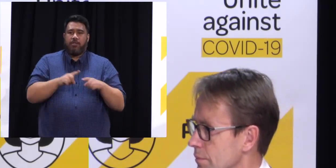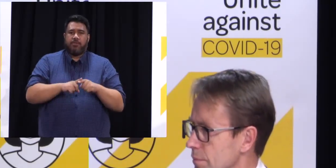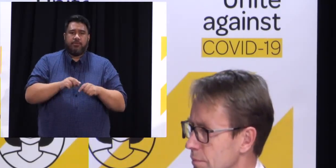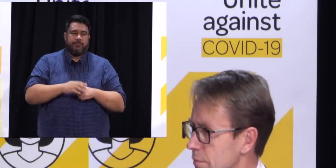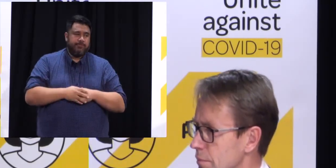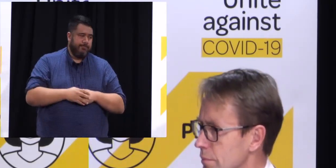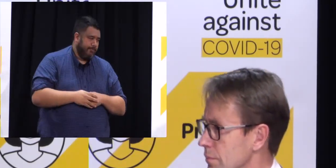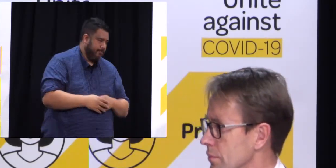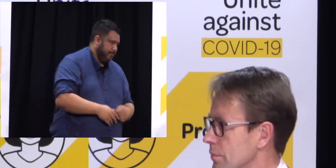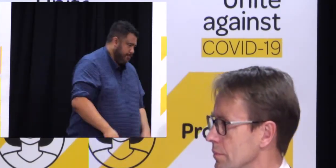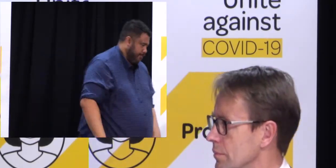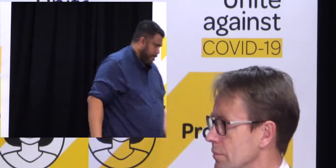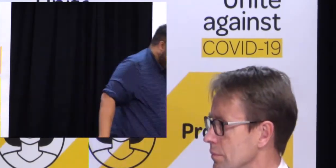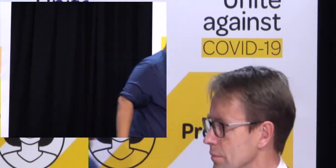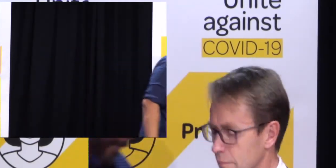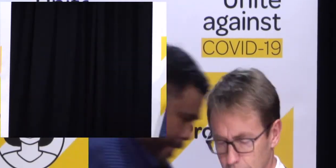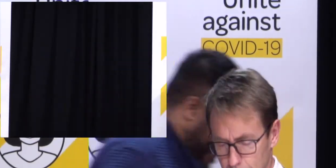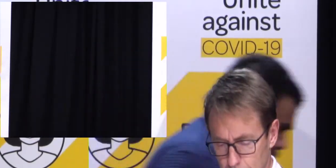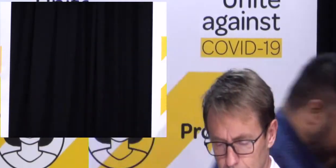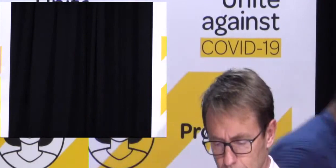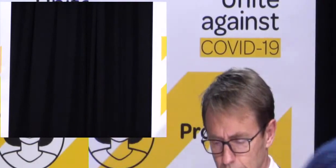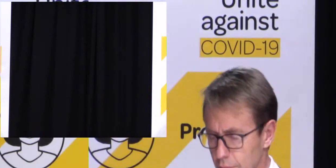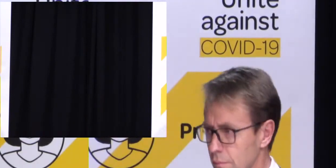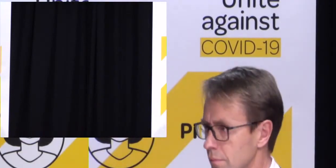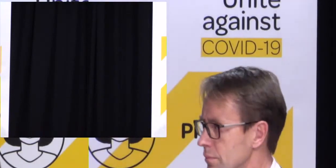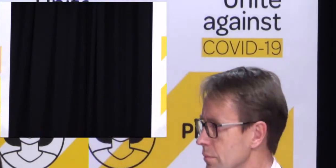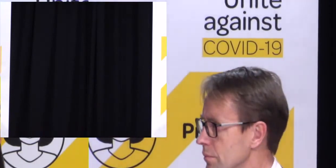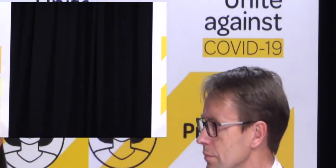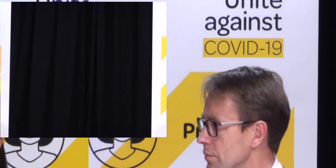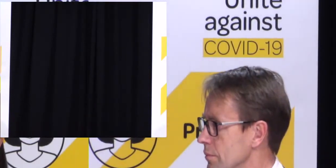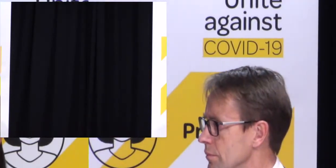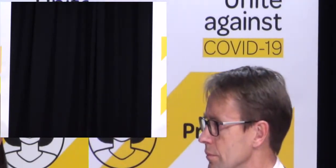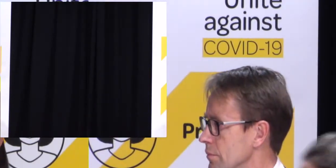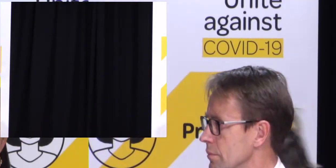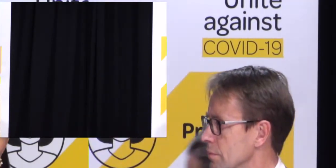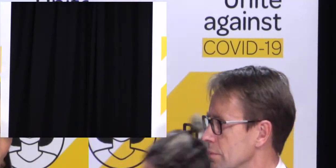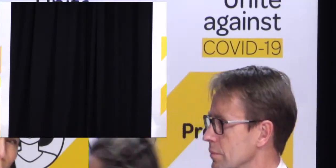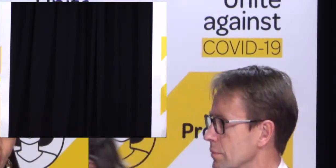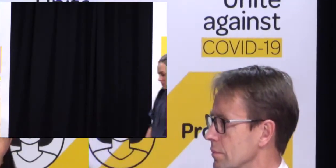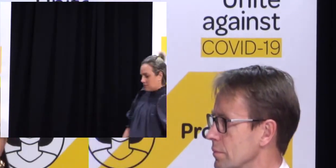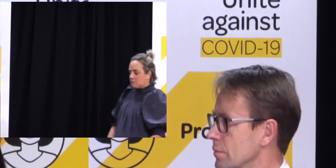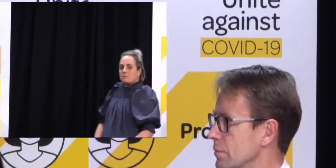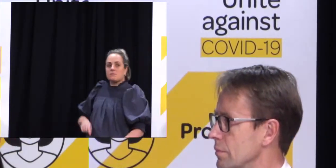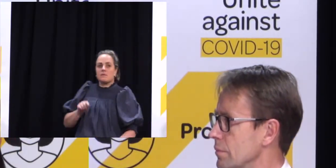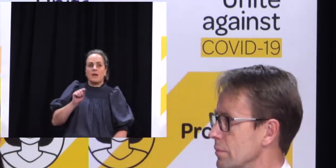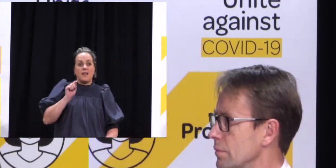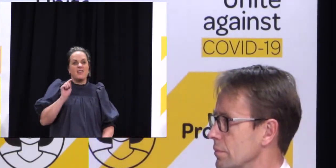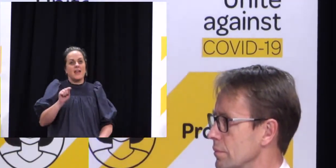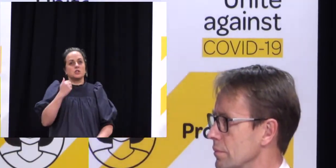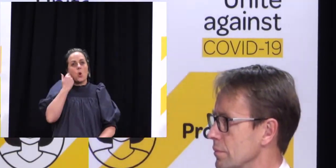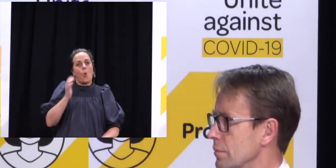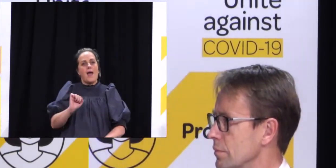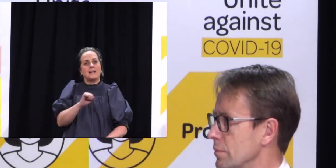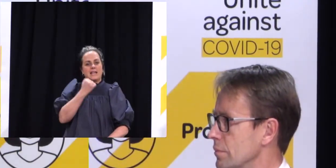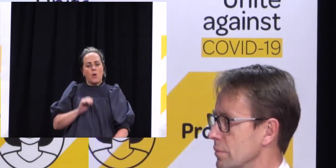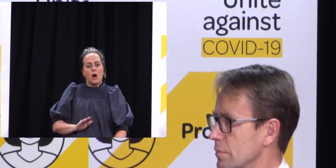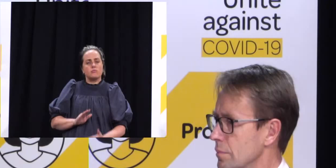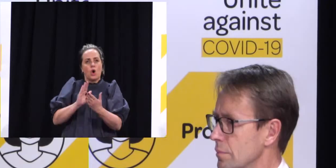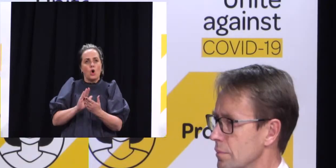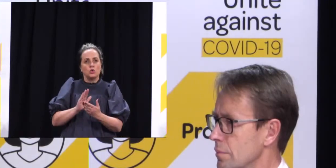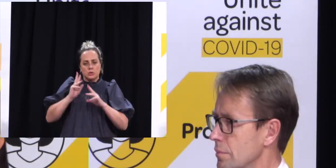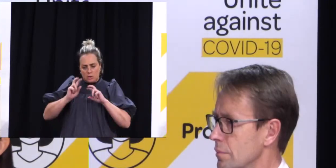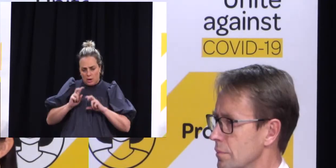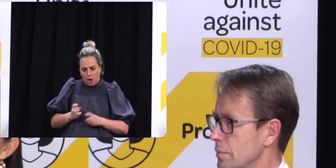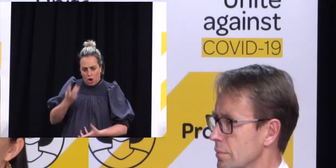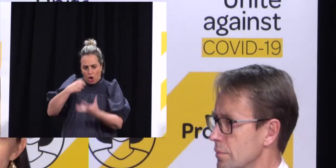people. Going into next year, let's continue to get their advice, but I would say that's always been our approach, constantly learning,